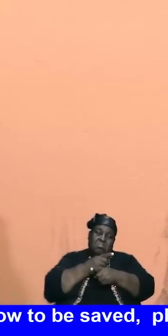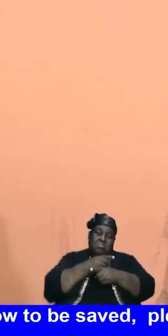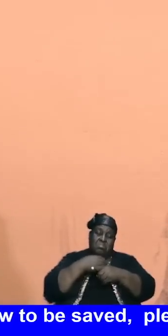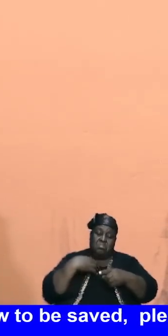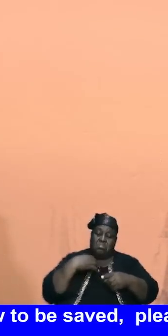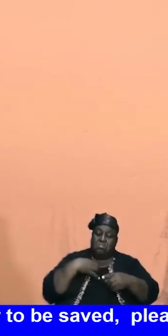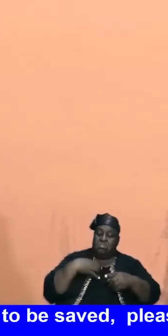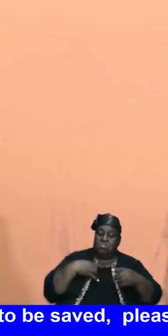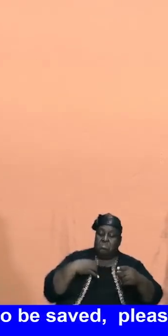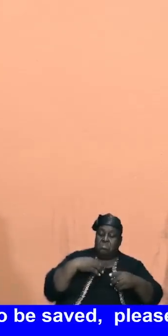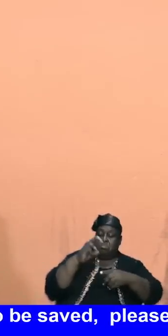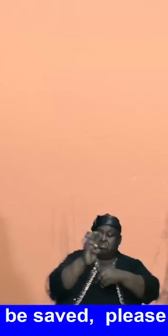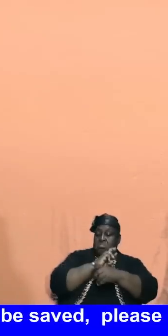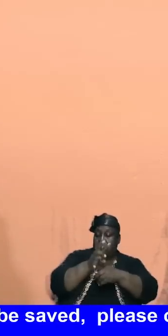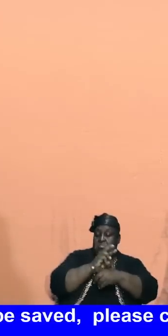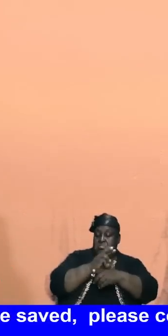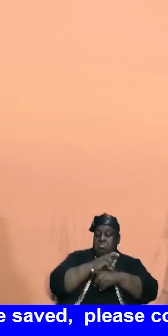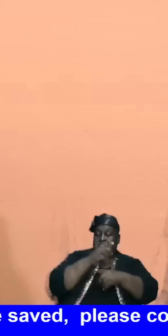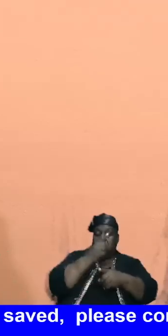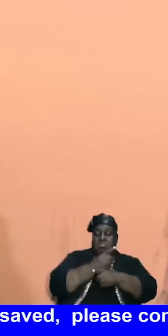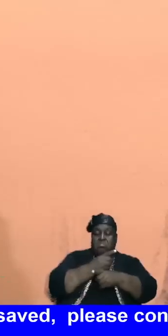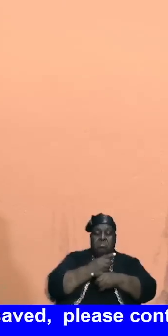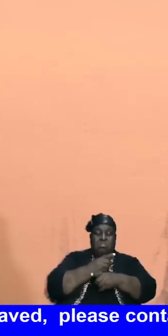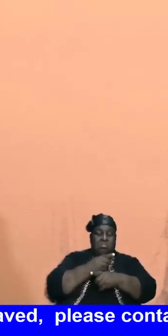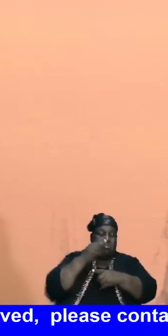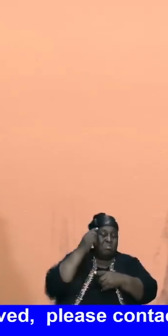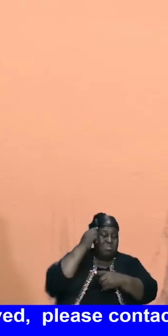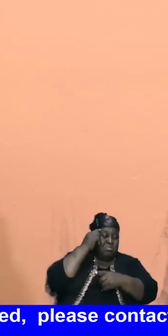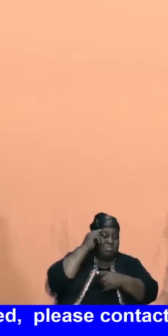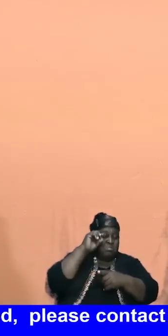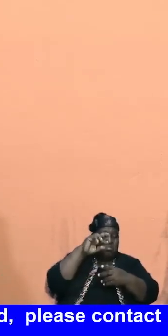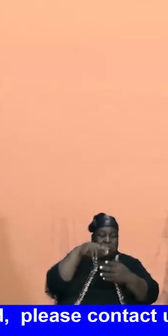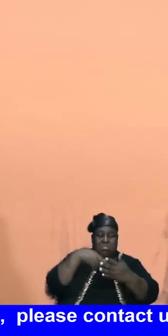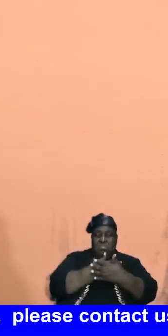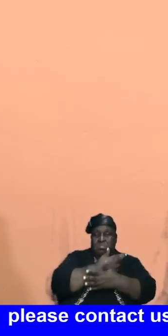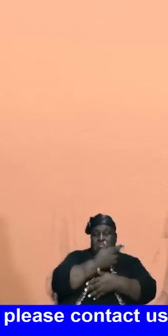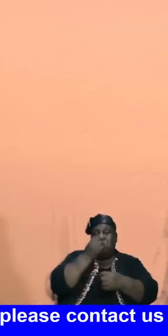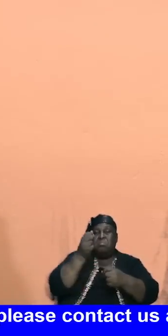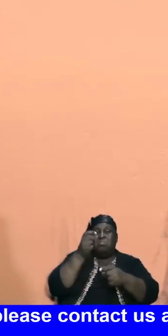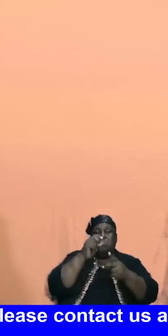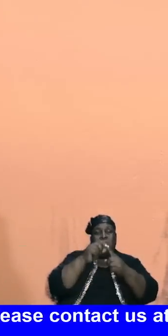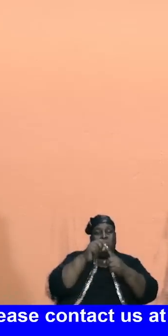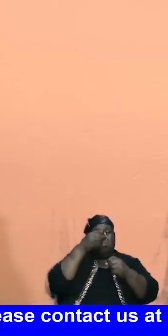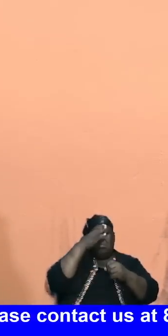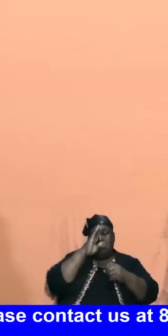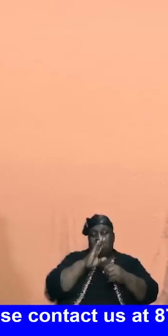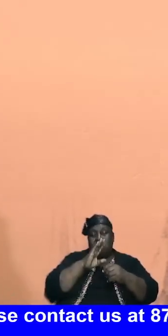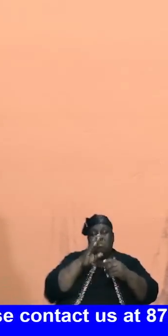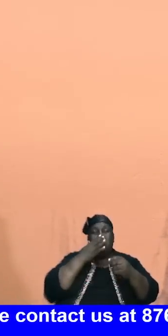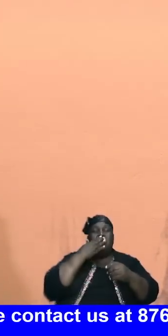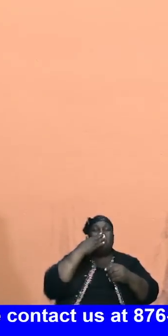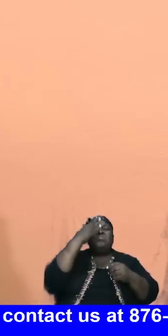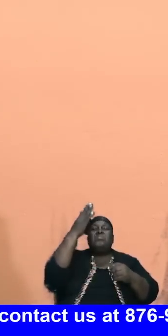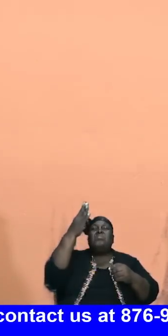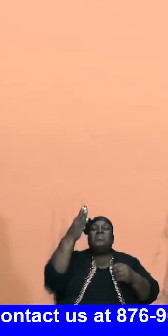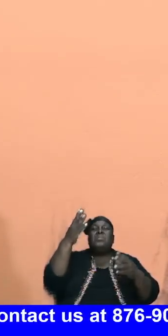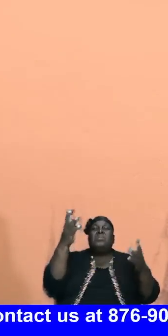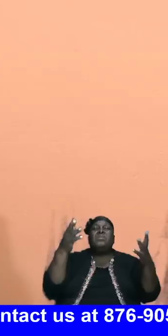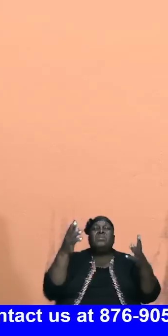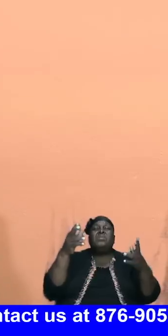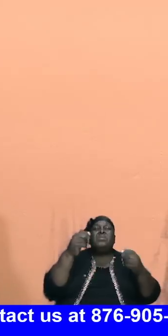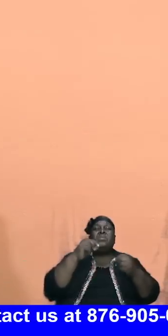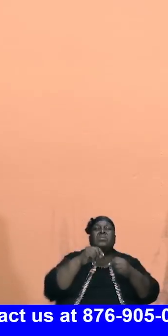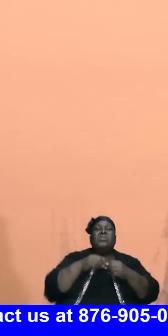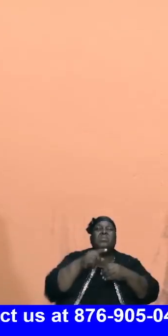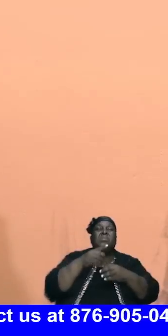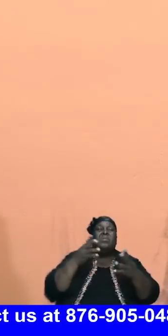minds will be renewed by the word of God. Hallelujah. Thank you, God, for what you have done today and for what you're about